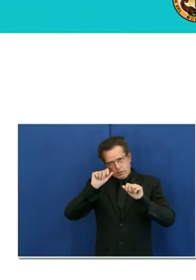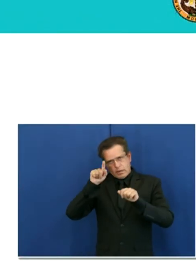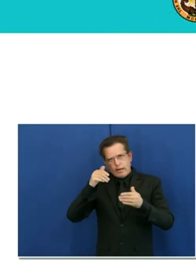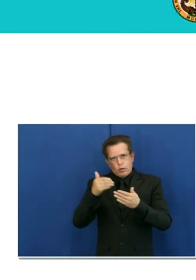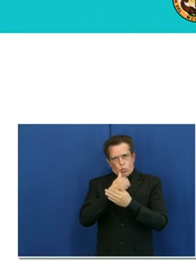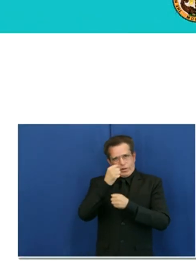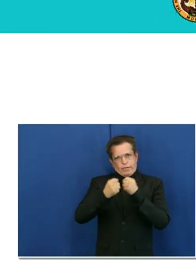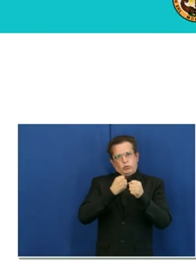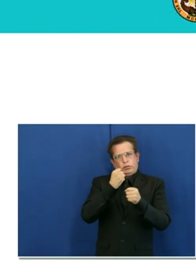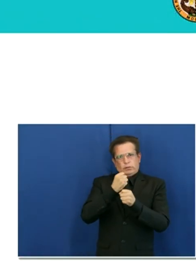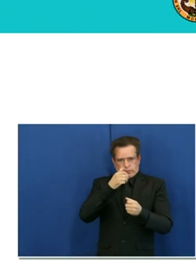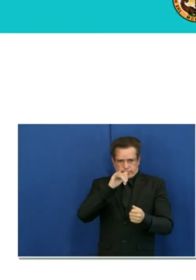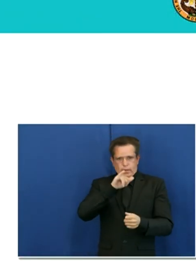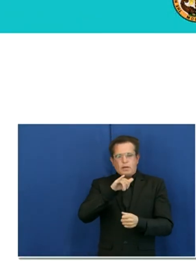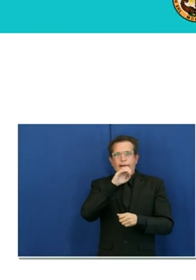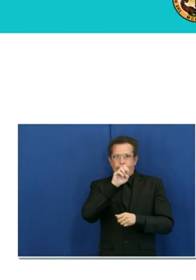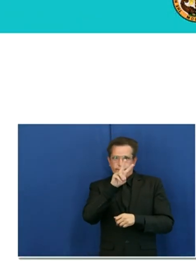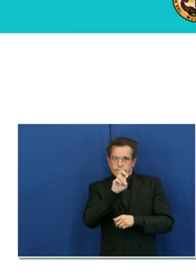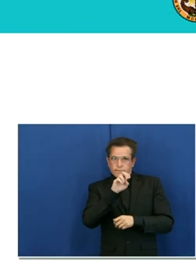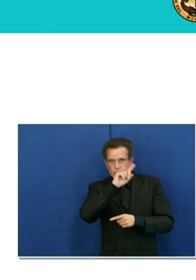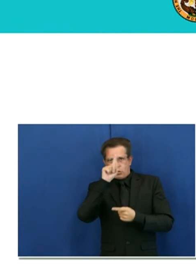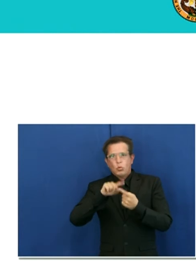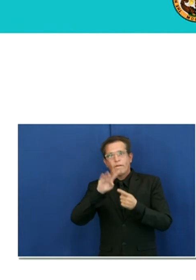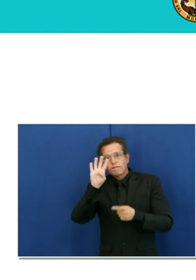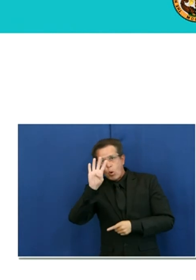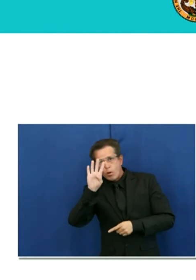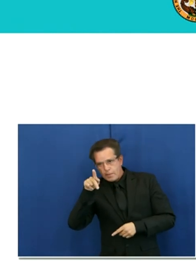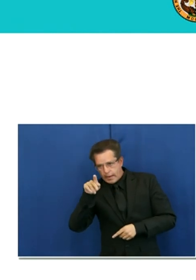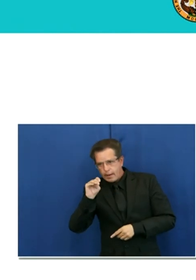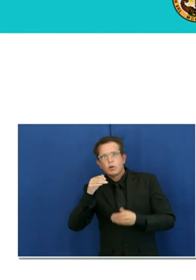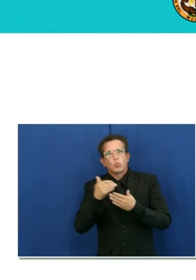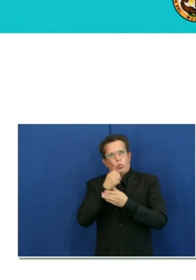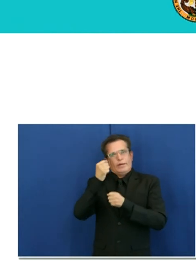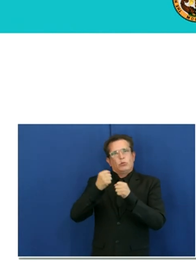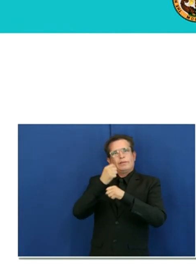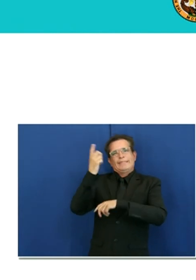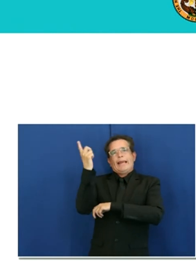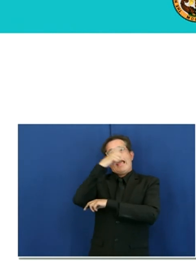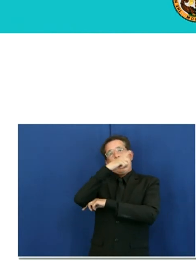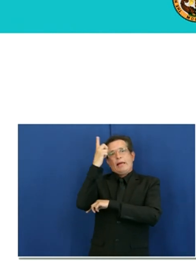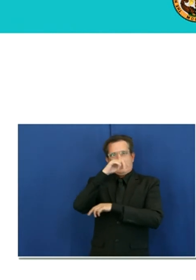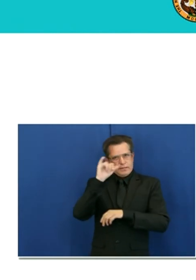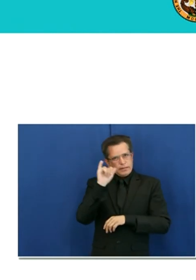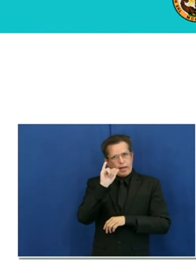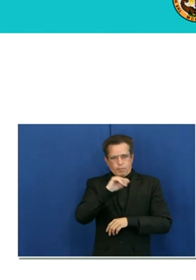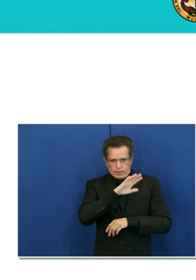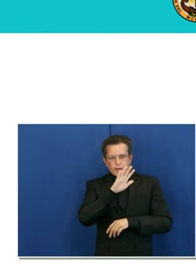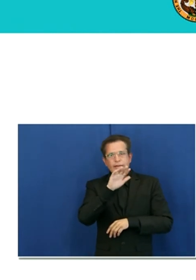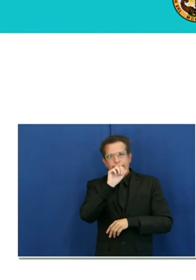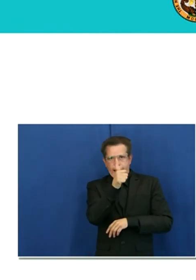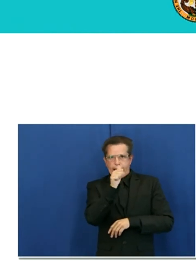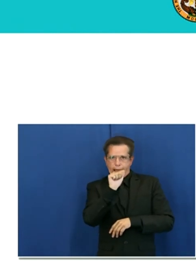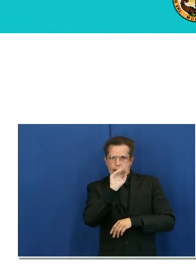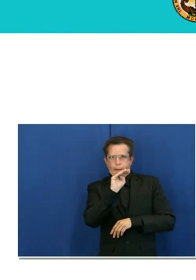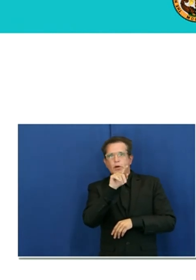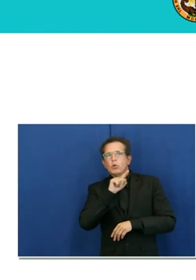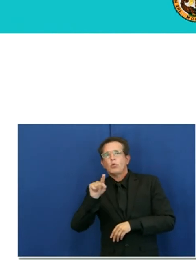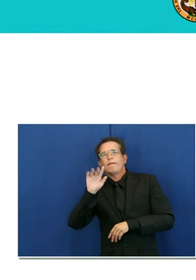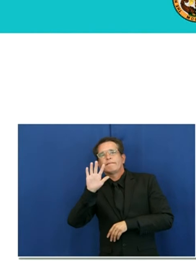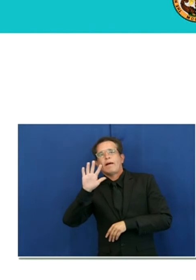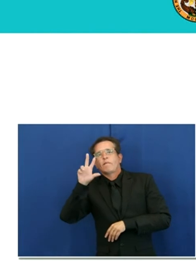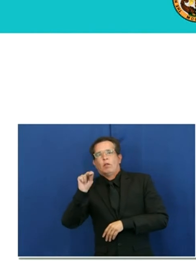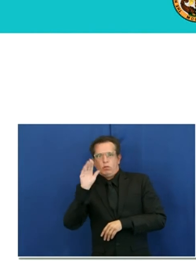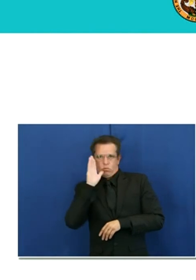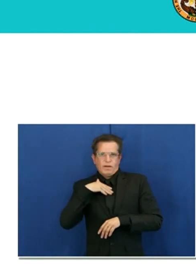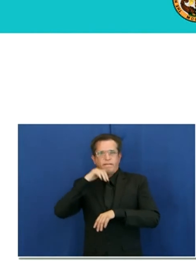until 4 p.m. And on New Year's Day, 5 sites will be open from 10 a.m. to 5:30 p.m. Those